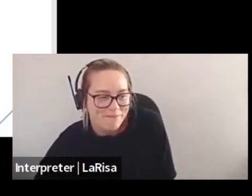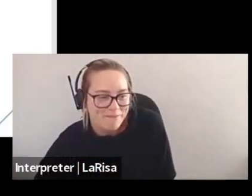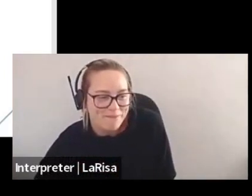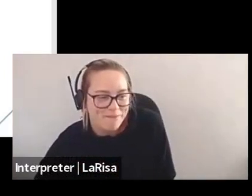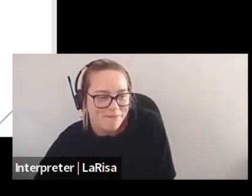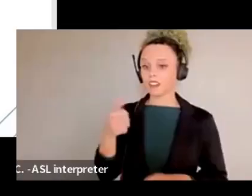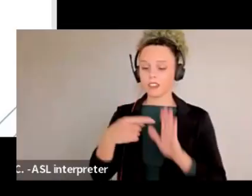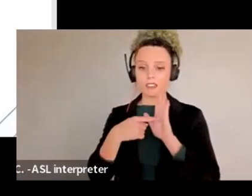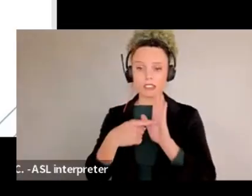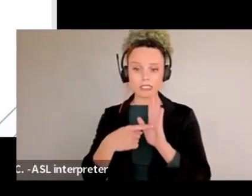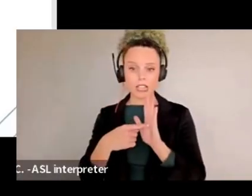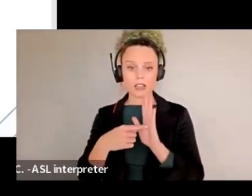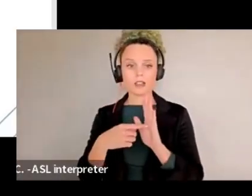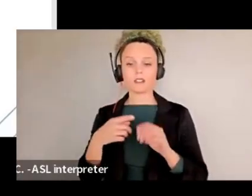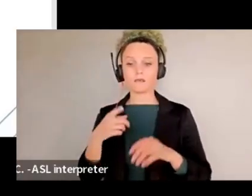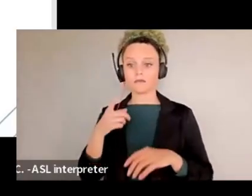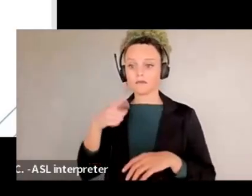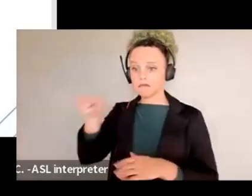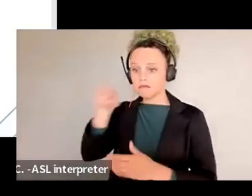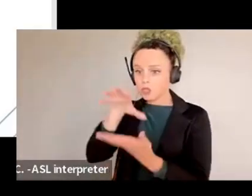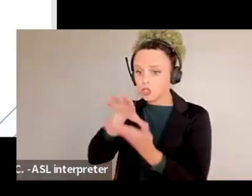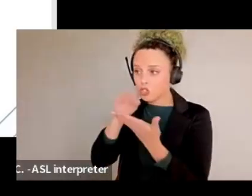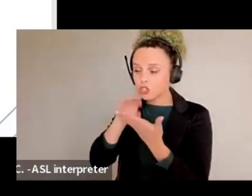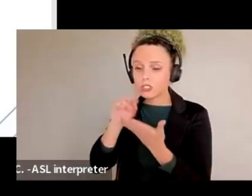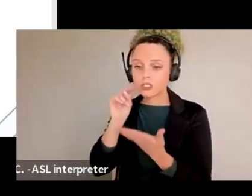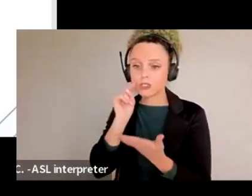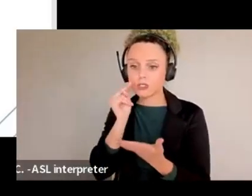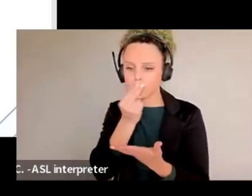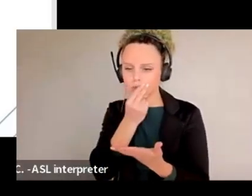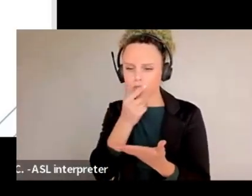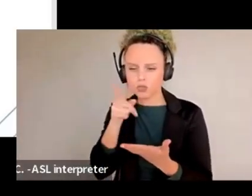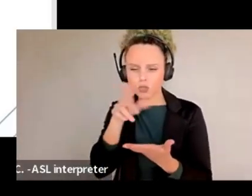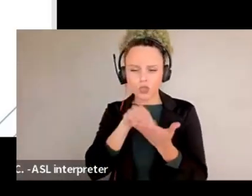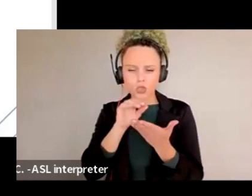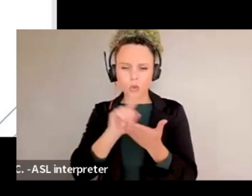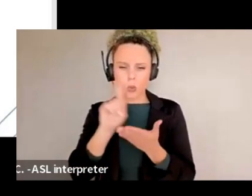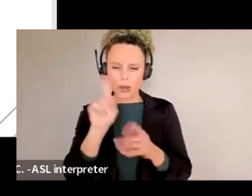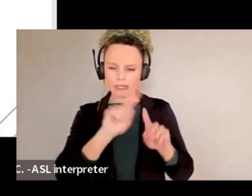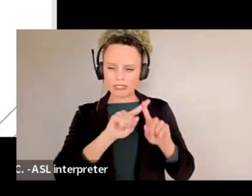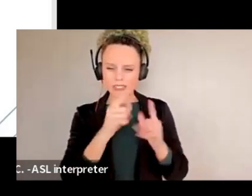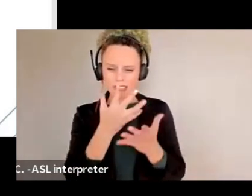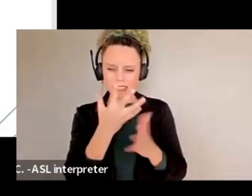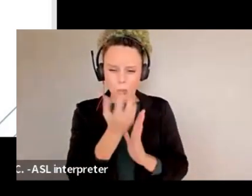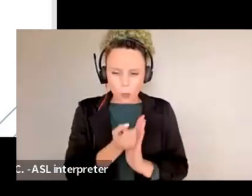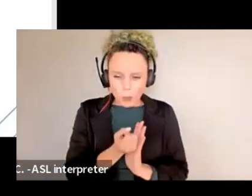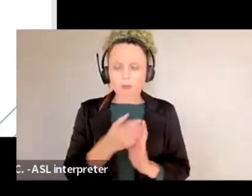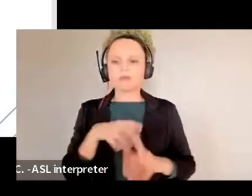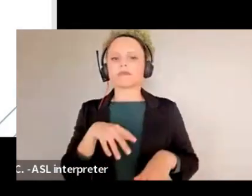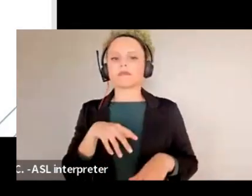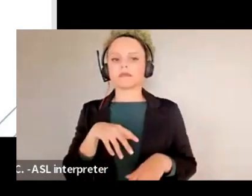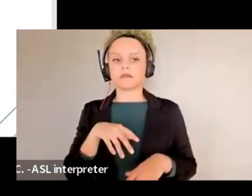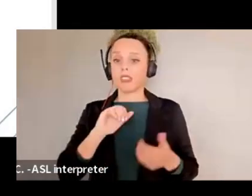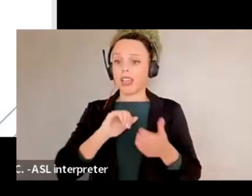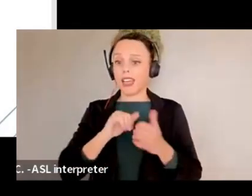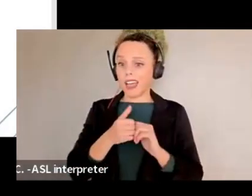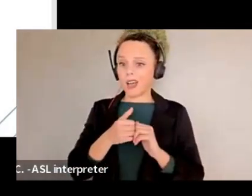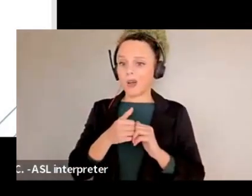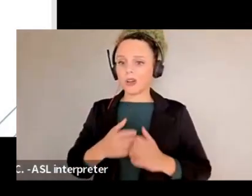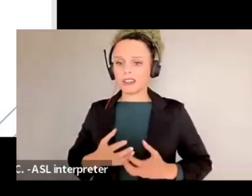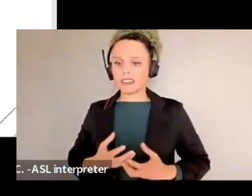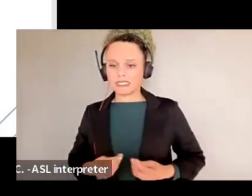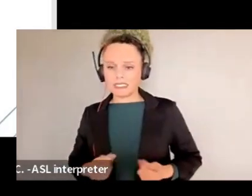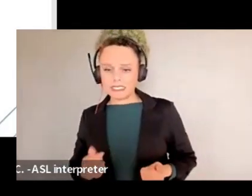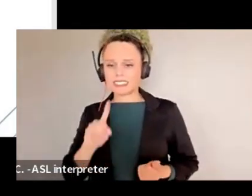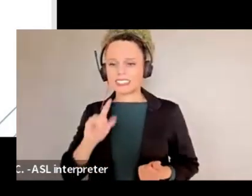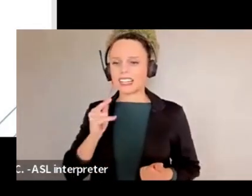Another example could be, typically when we're learning about nutrition, you learn where